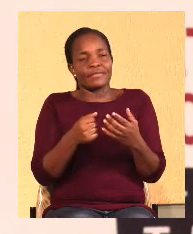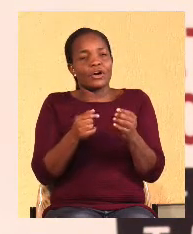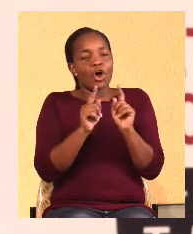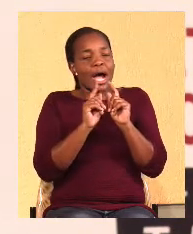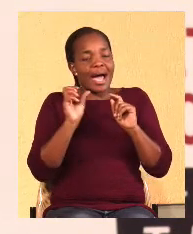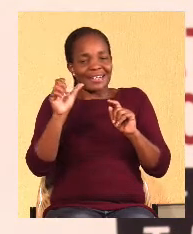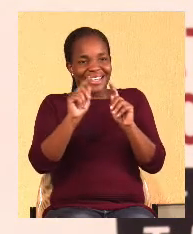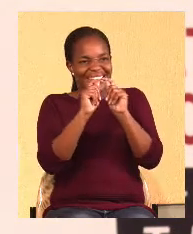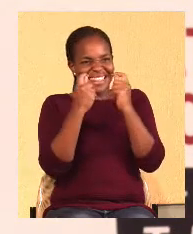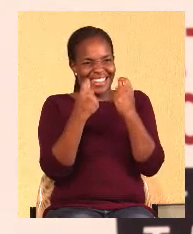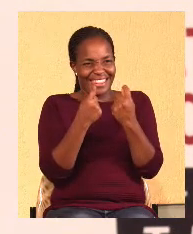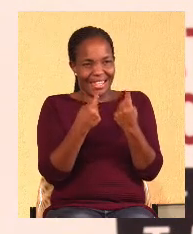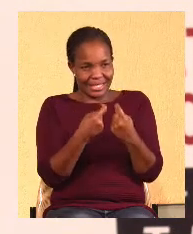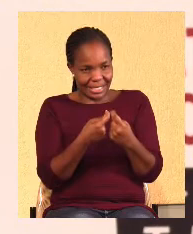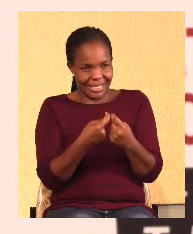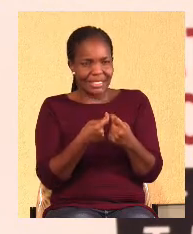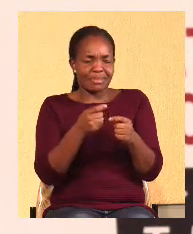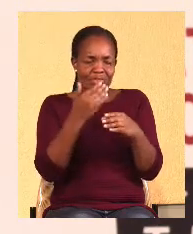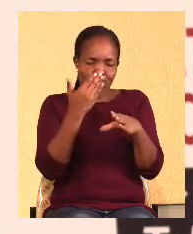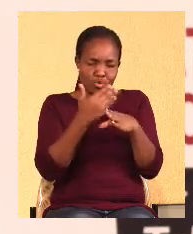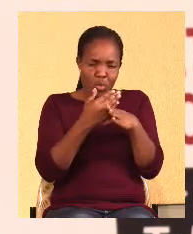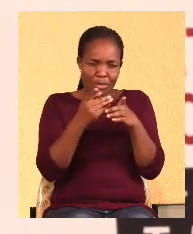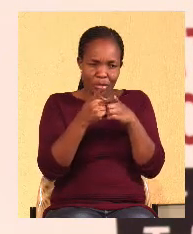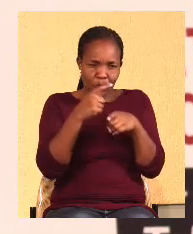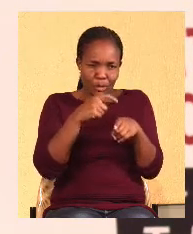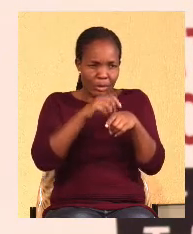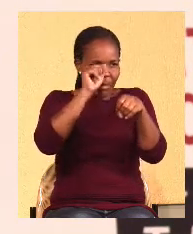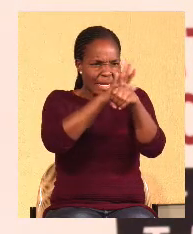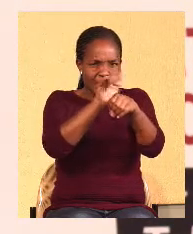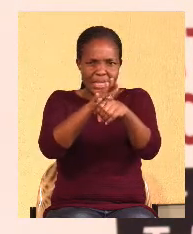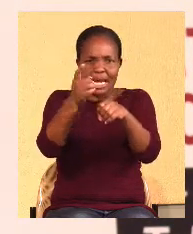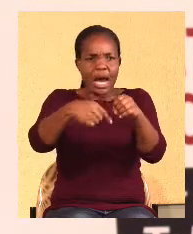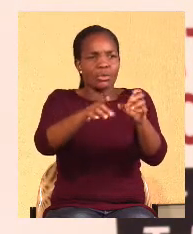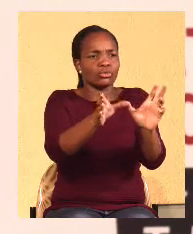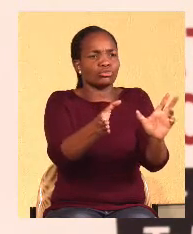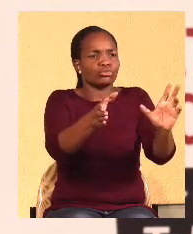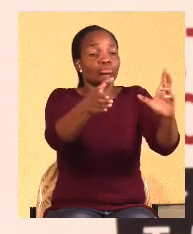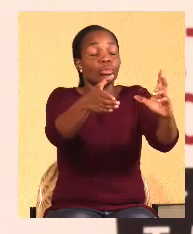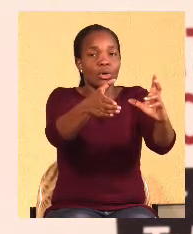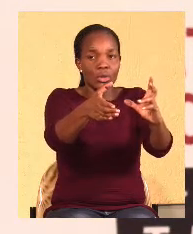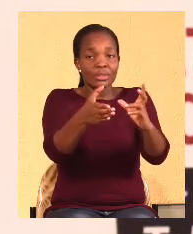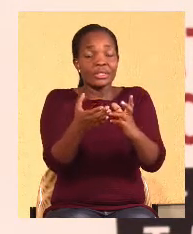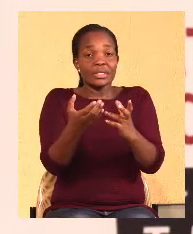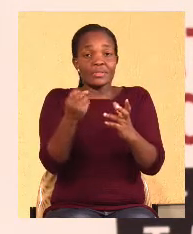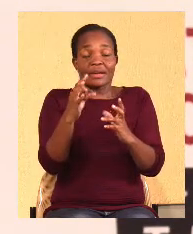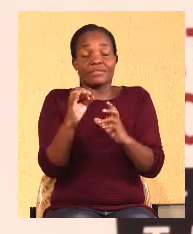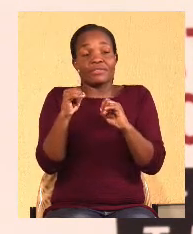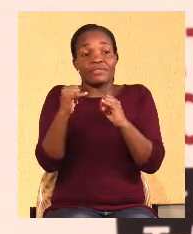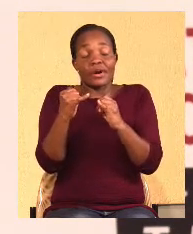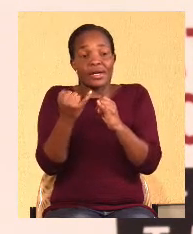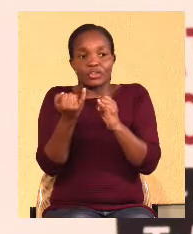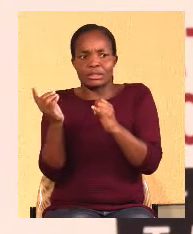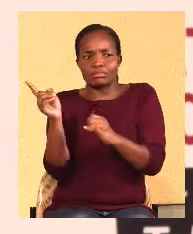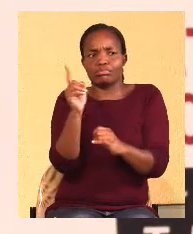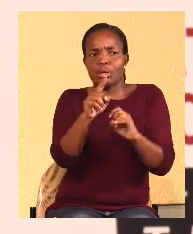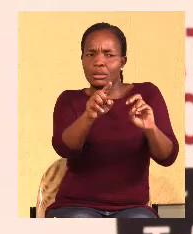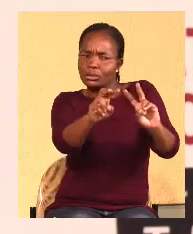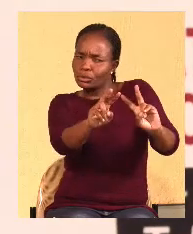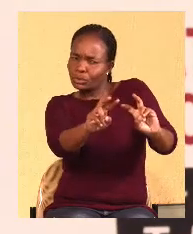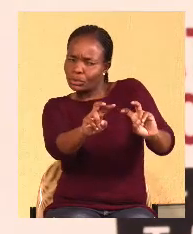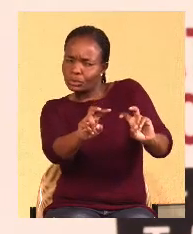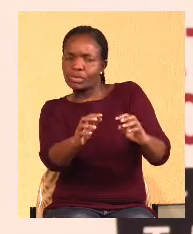we deploy or dispatch immediately to the field when there is any issue to be investigated. And these are